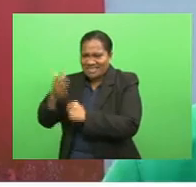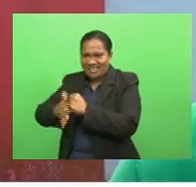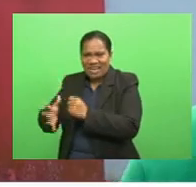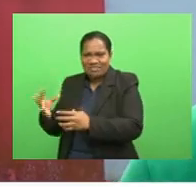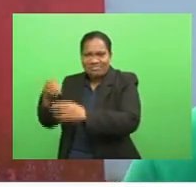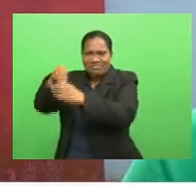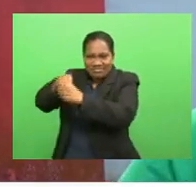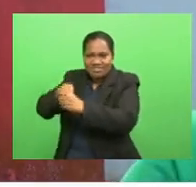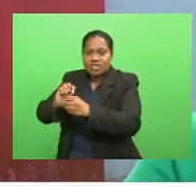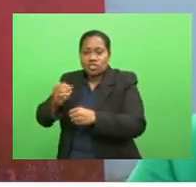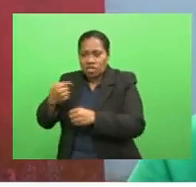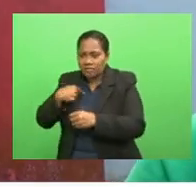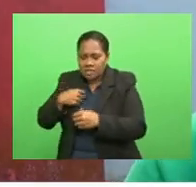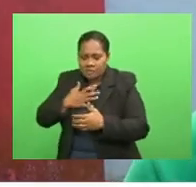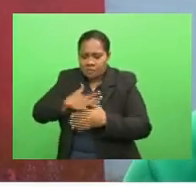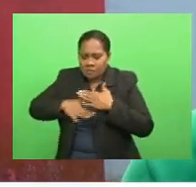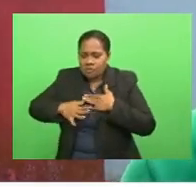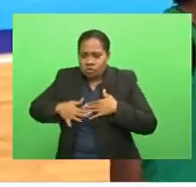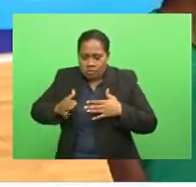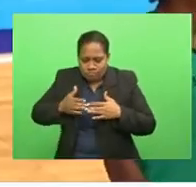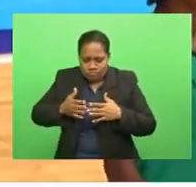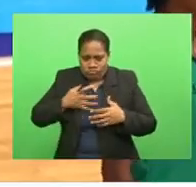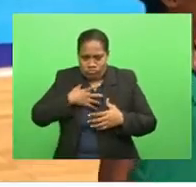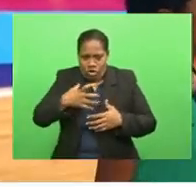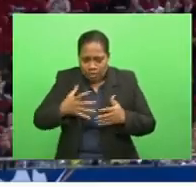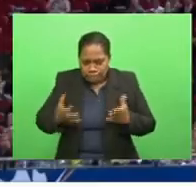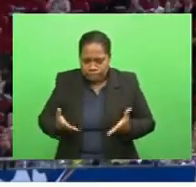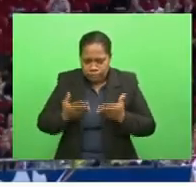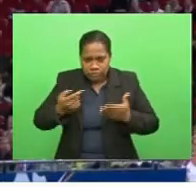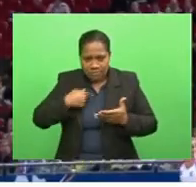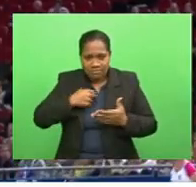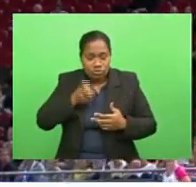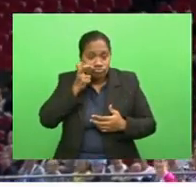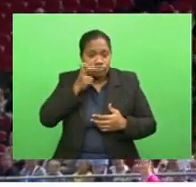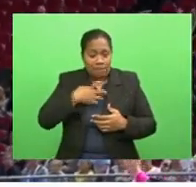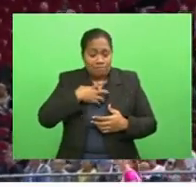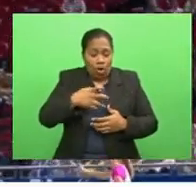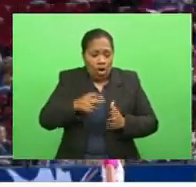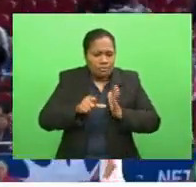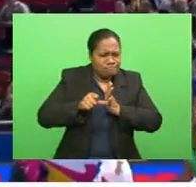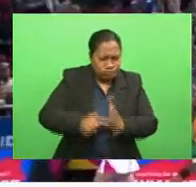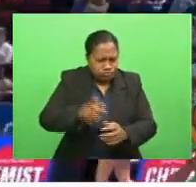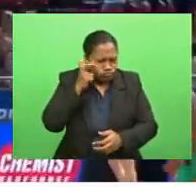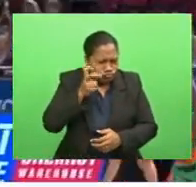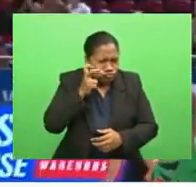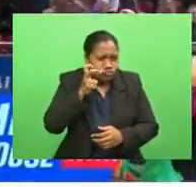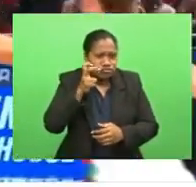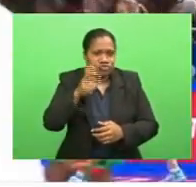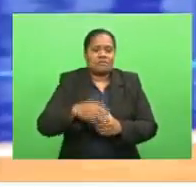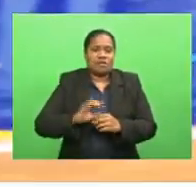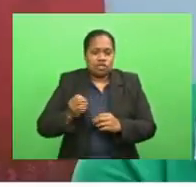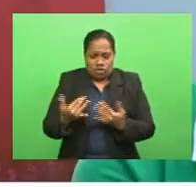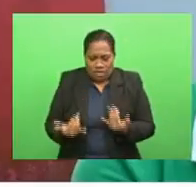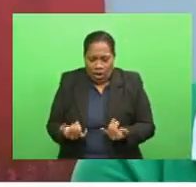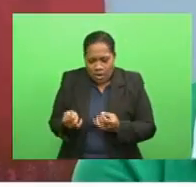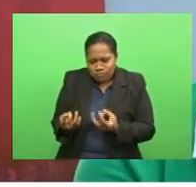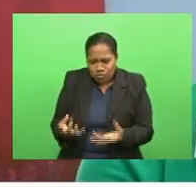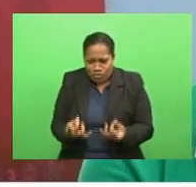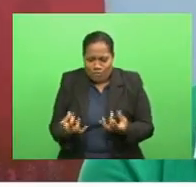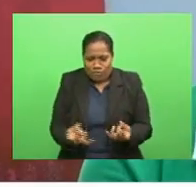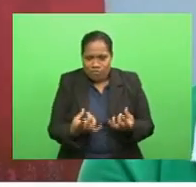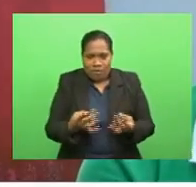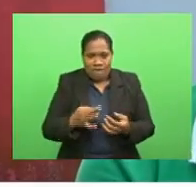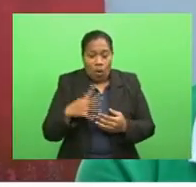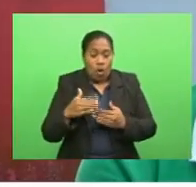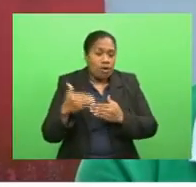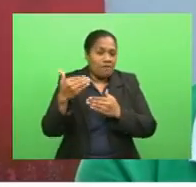it has motivated me to train more harder. She is banking on her experience as she prepares for the task ahead. I'm assuming